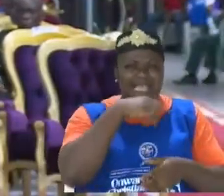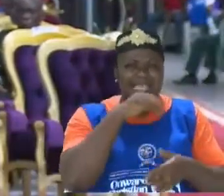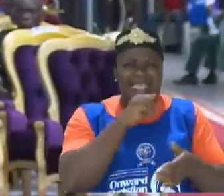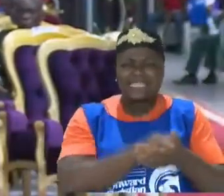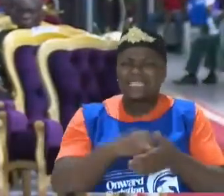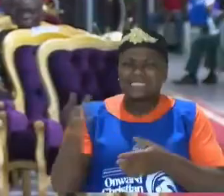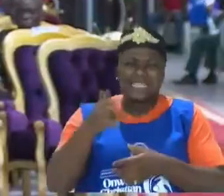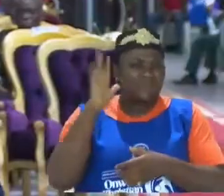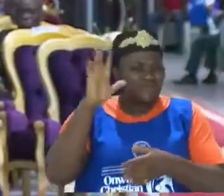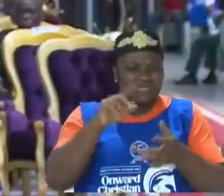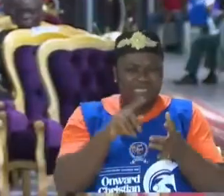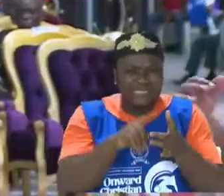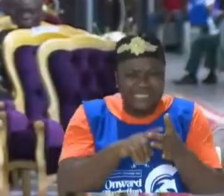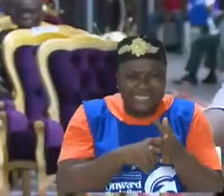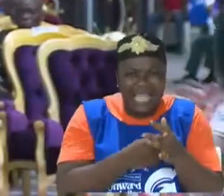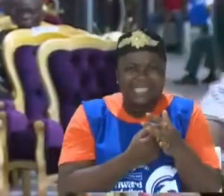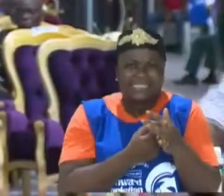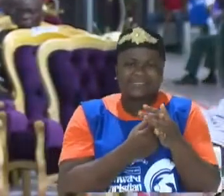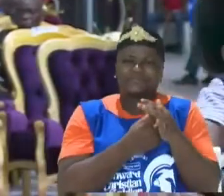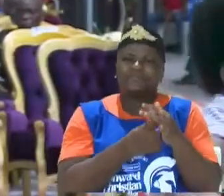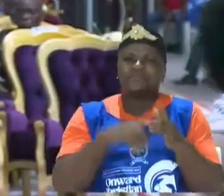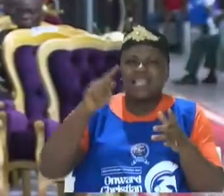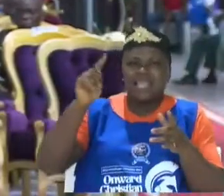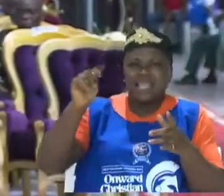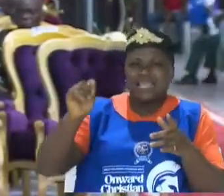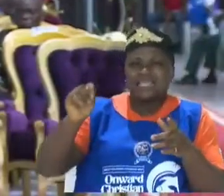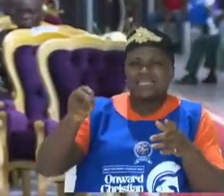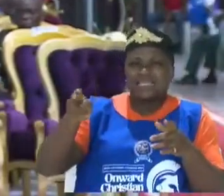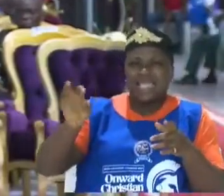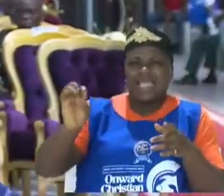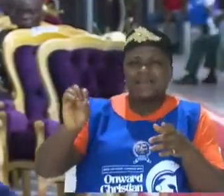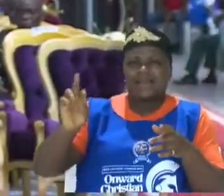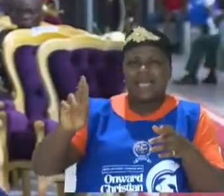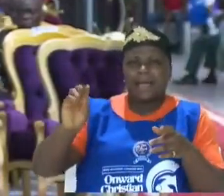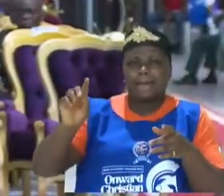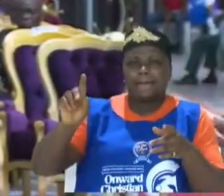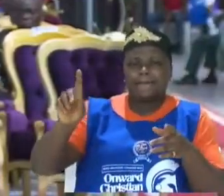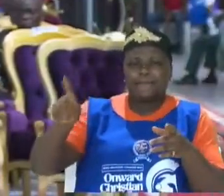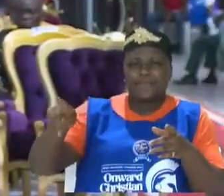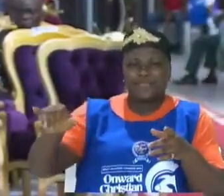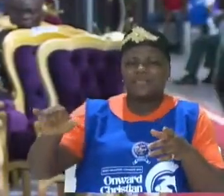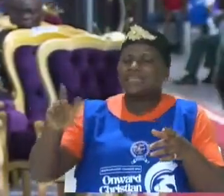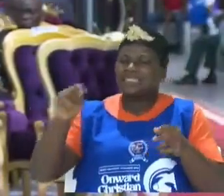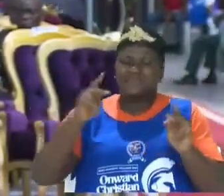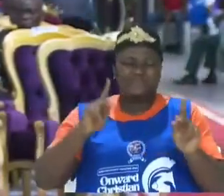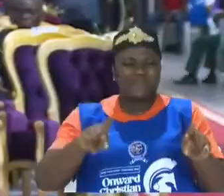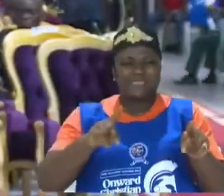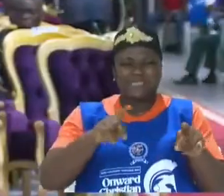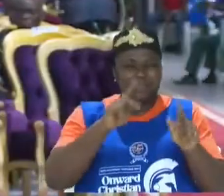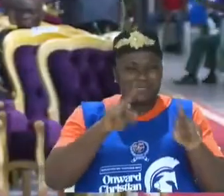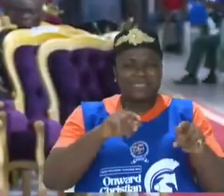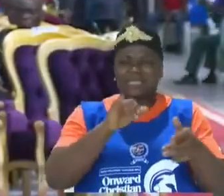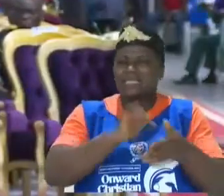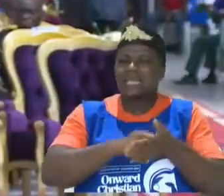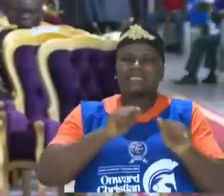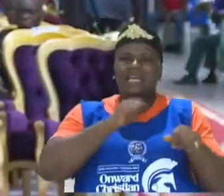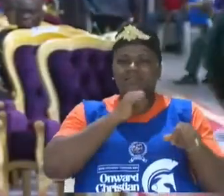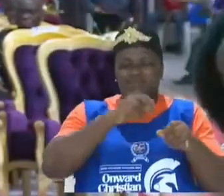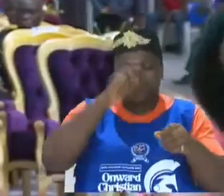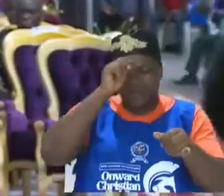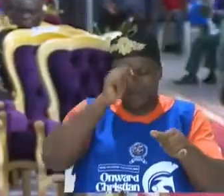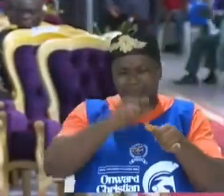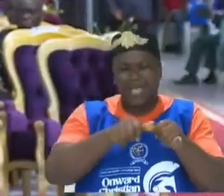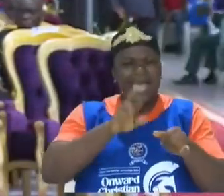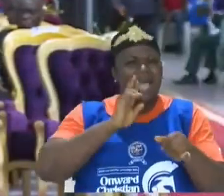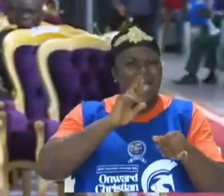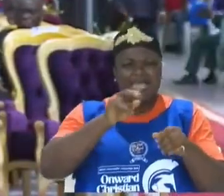therapy, the person that could not remember her name, the person that could not even know where she was, by